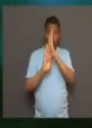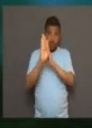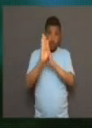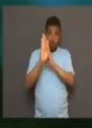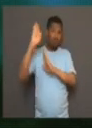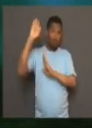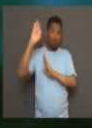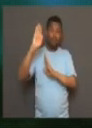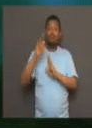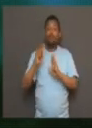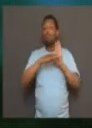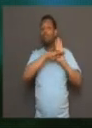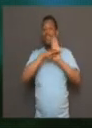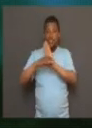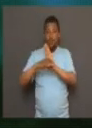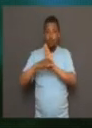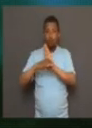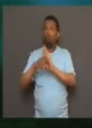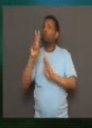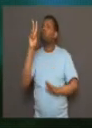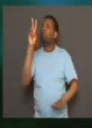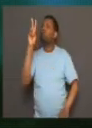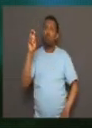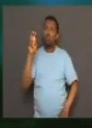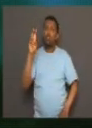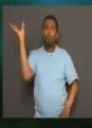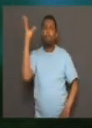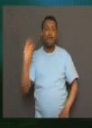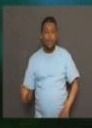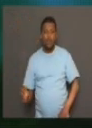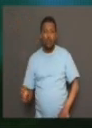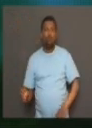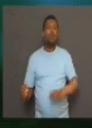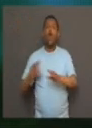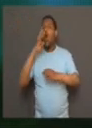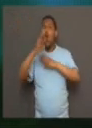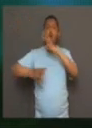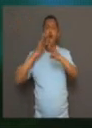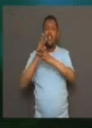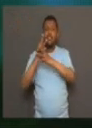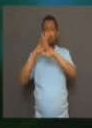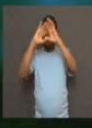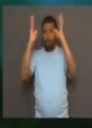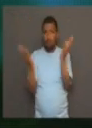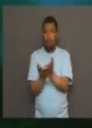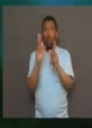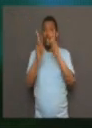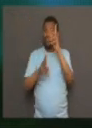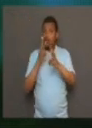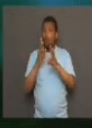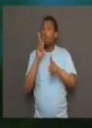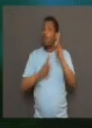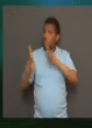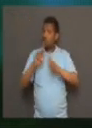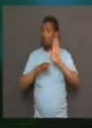developed represent 20% of the world's population.